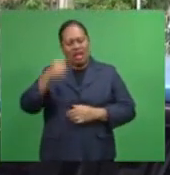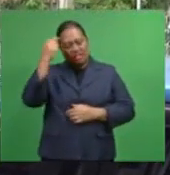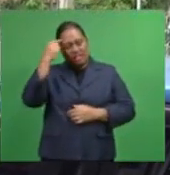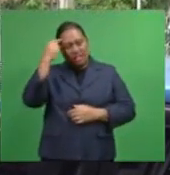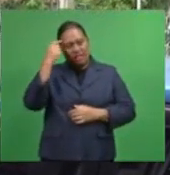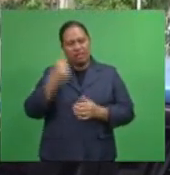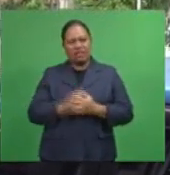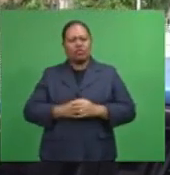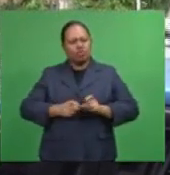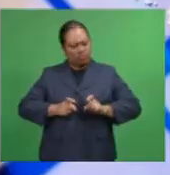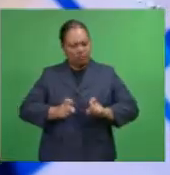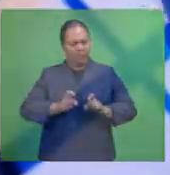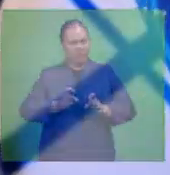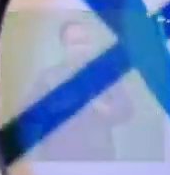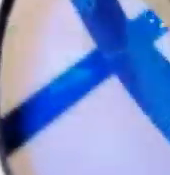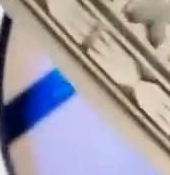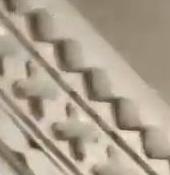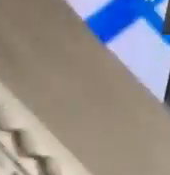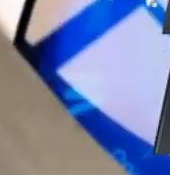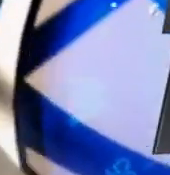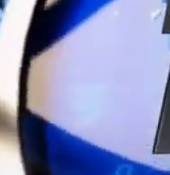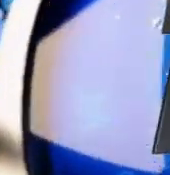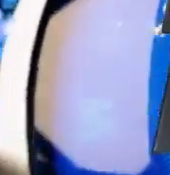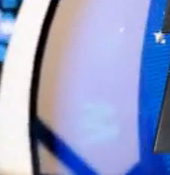be, remain cautious.